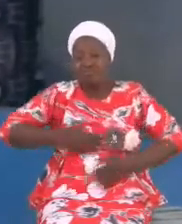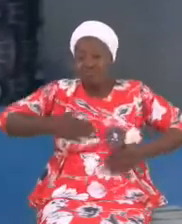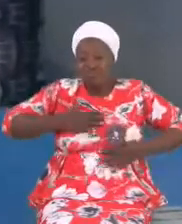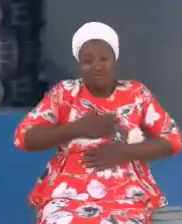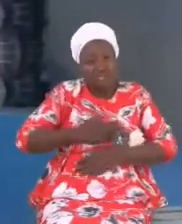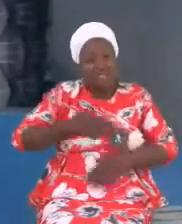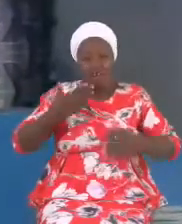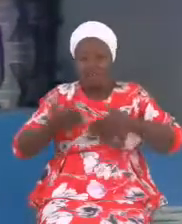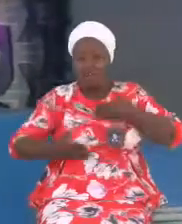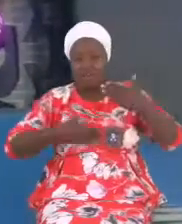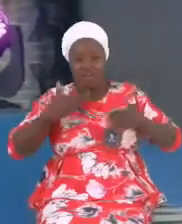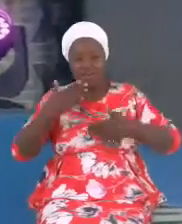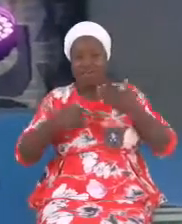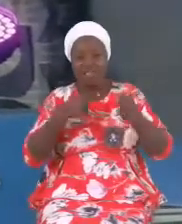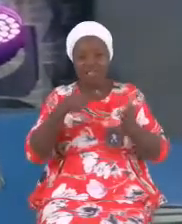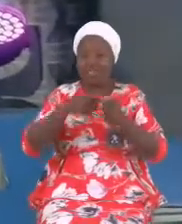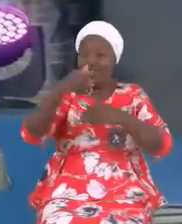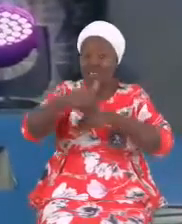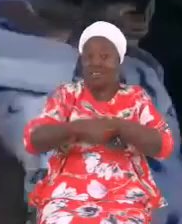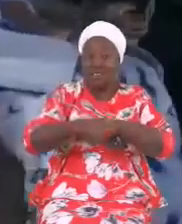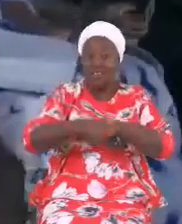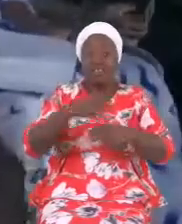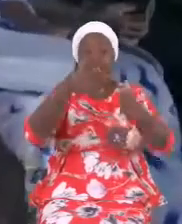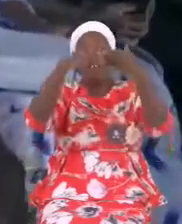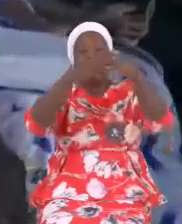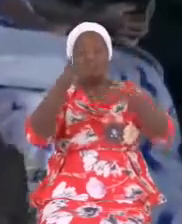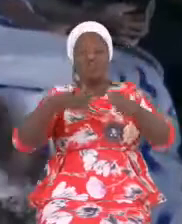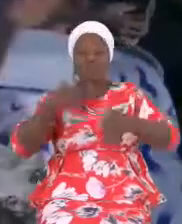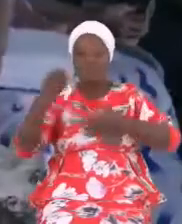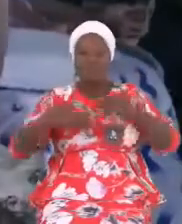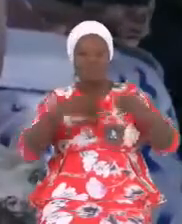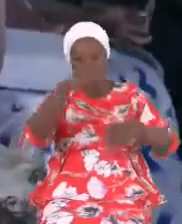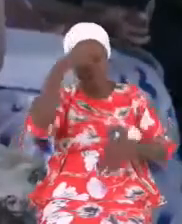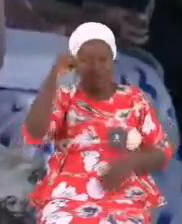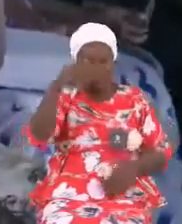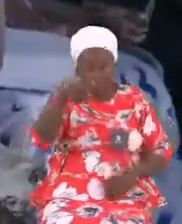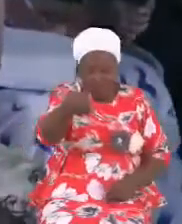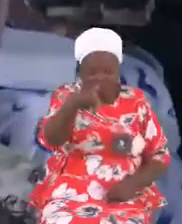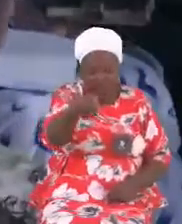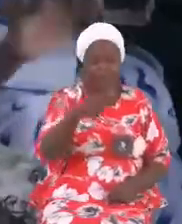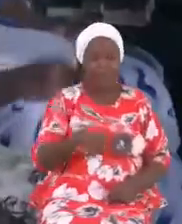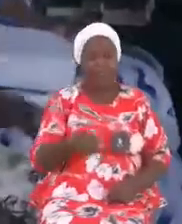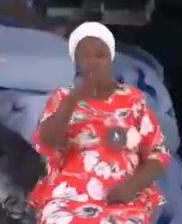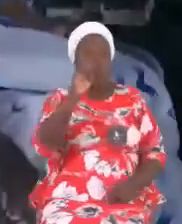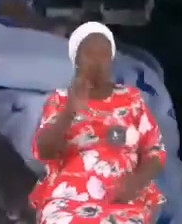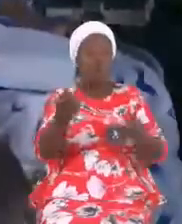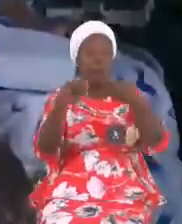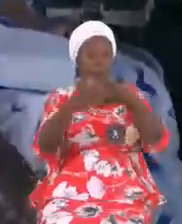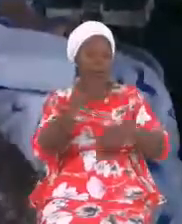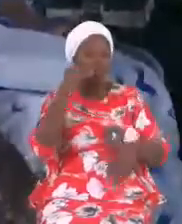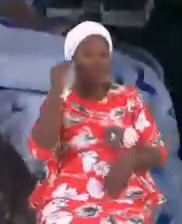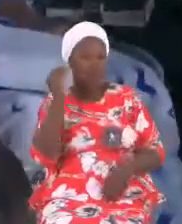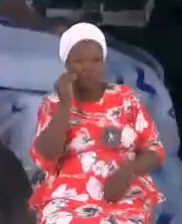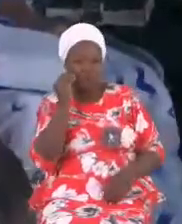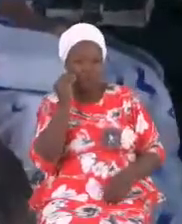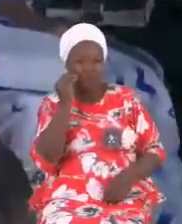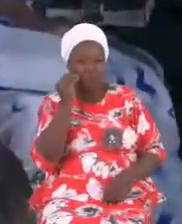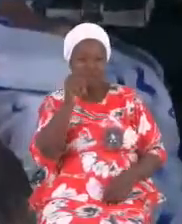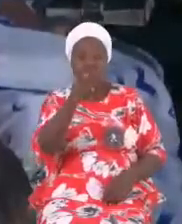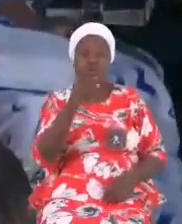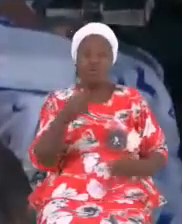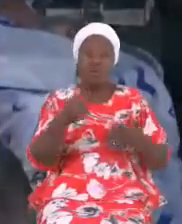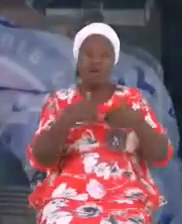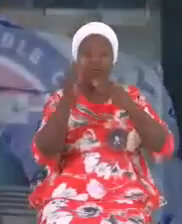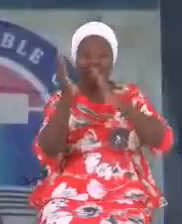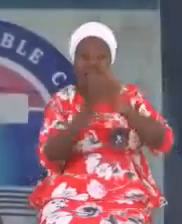Tonight, heaven will rejoice because of you. You've come back home. You've left the far